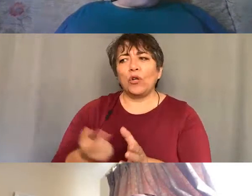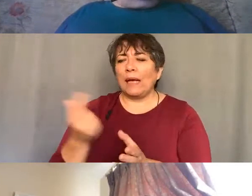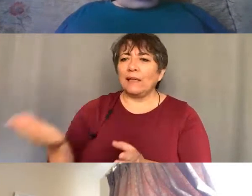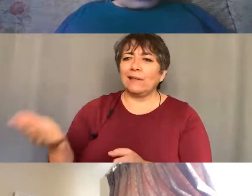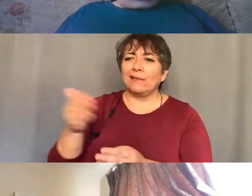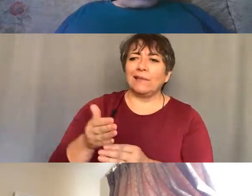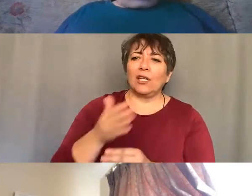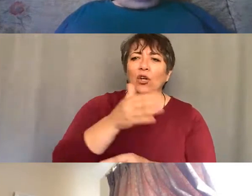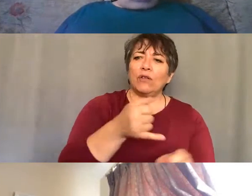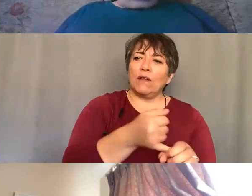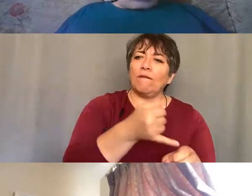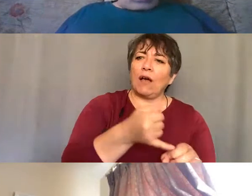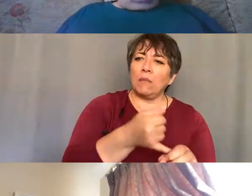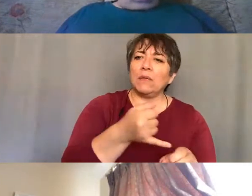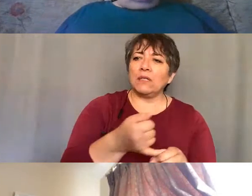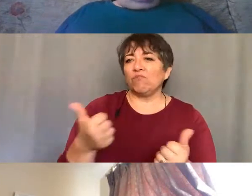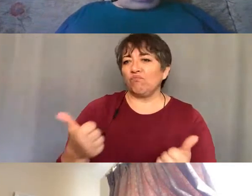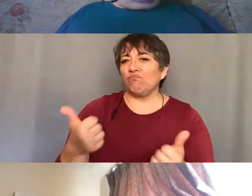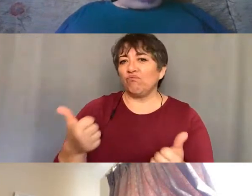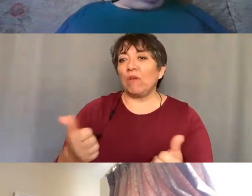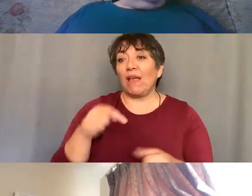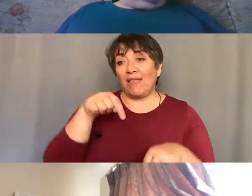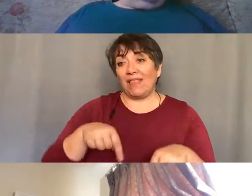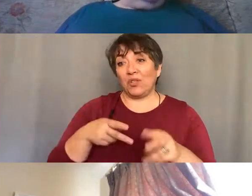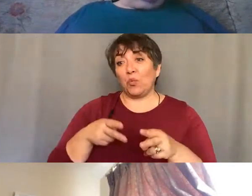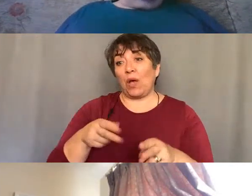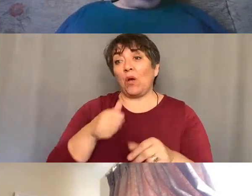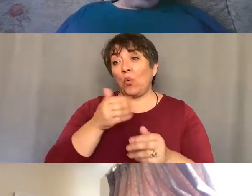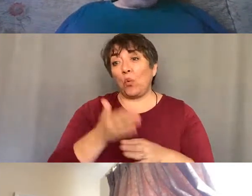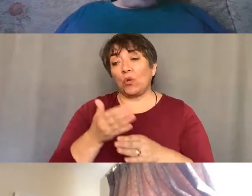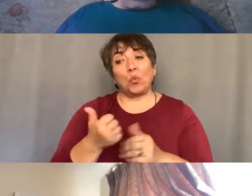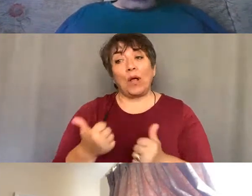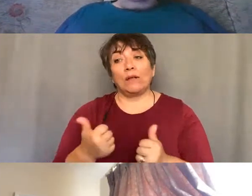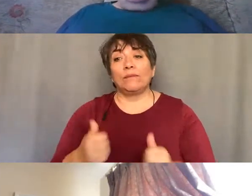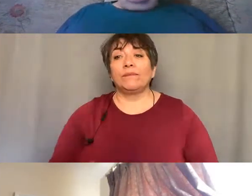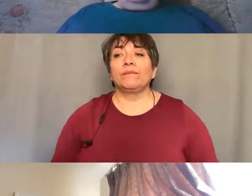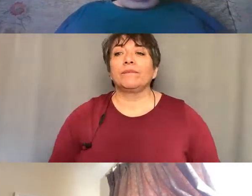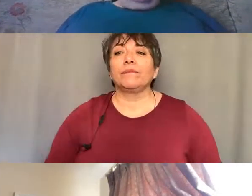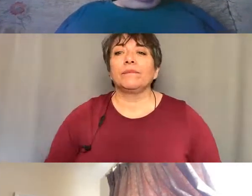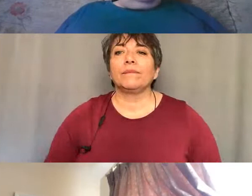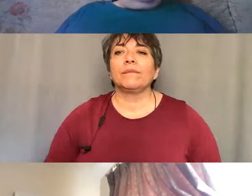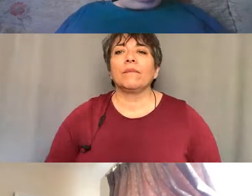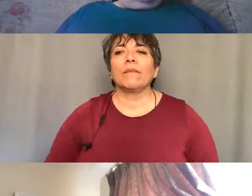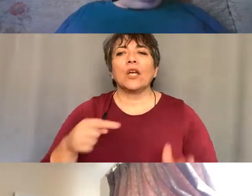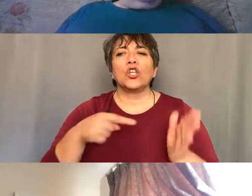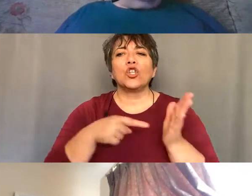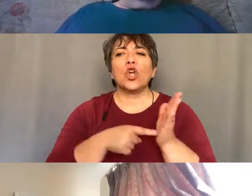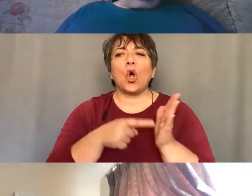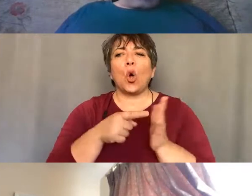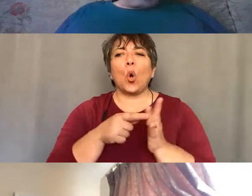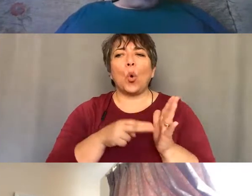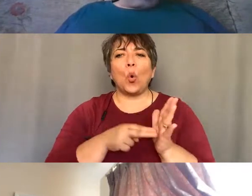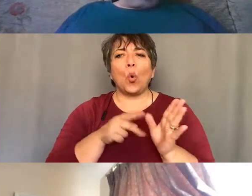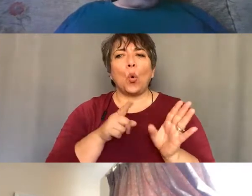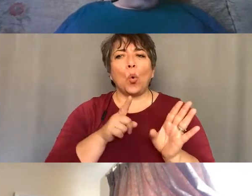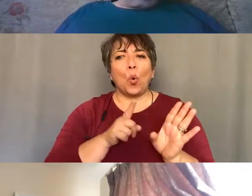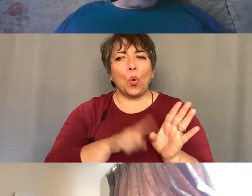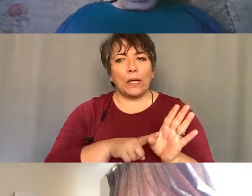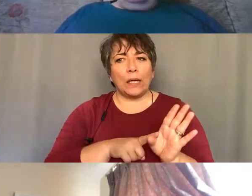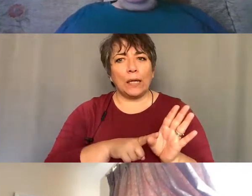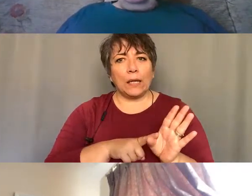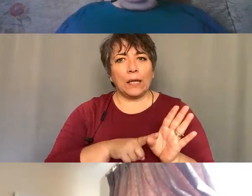digital solutions. Thank you very much. And Tony's asked a question. What are you doing to reduce waiting